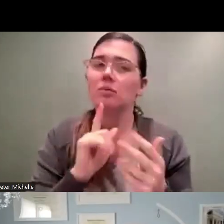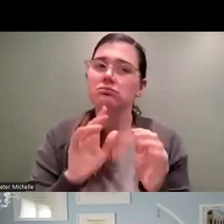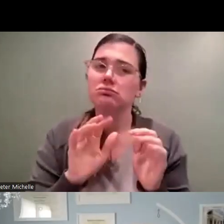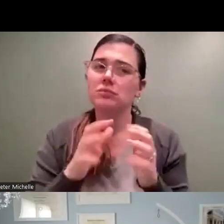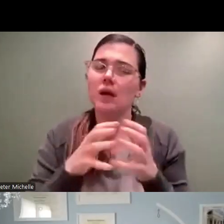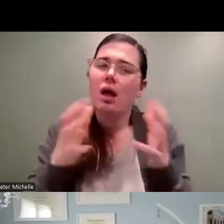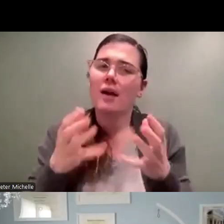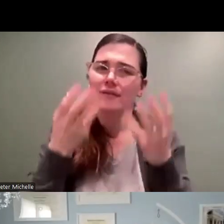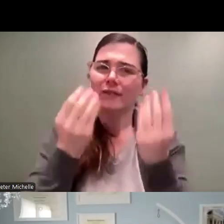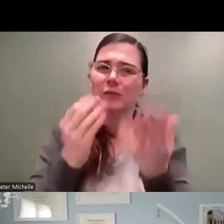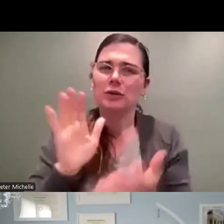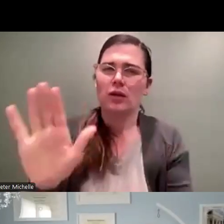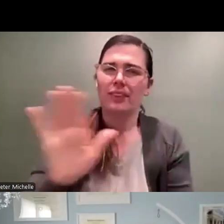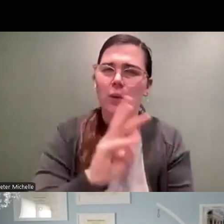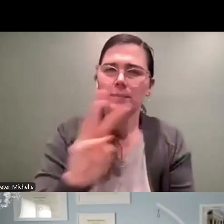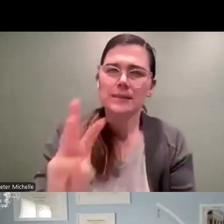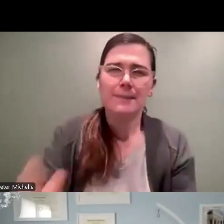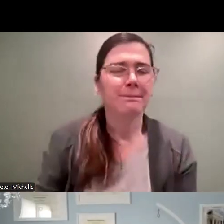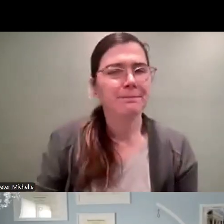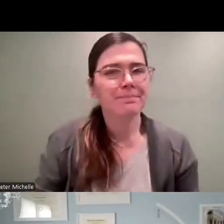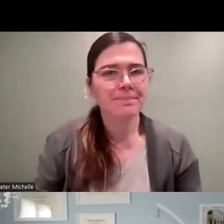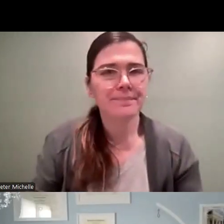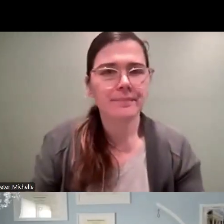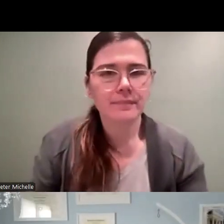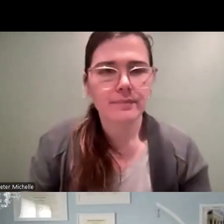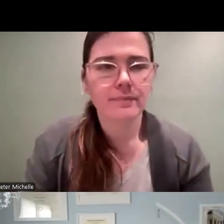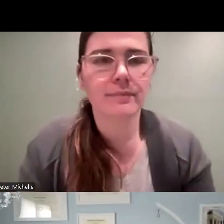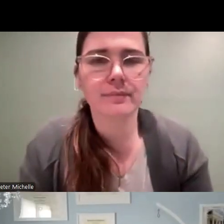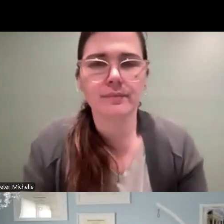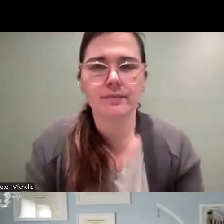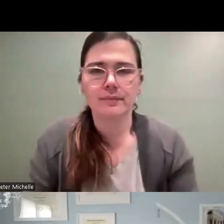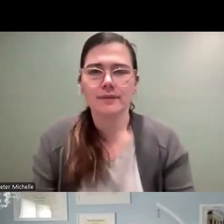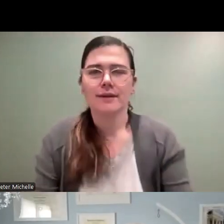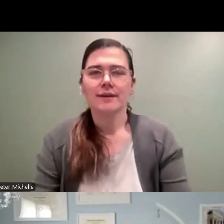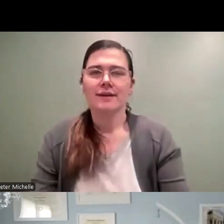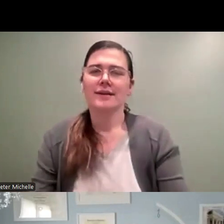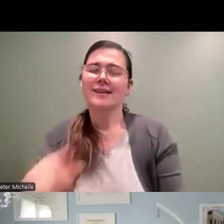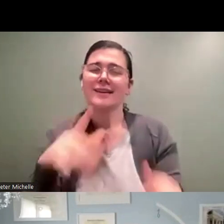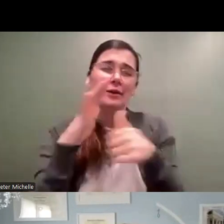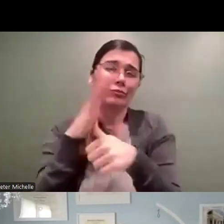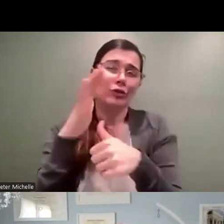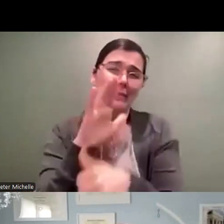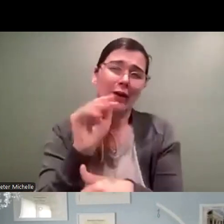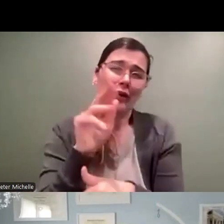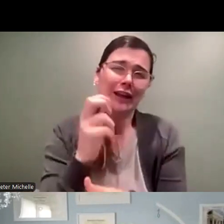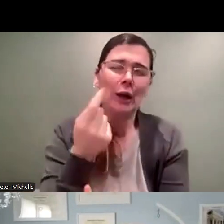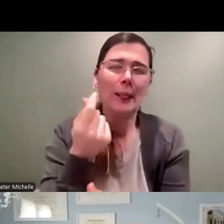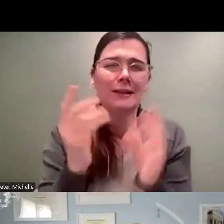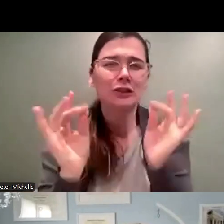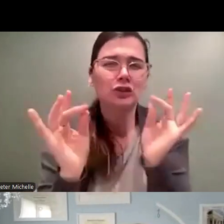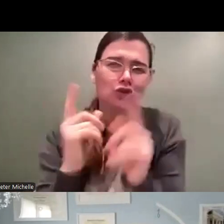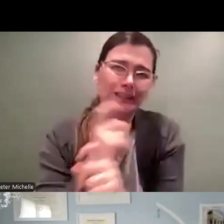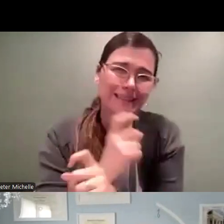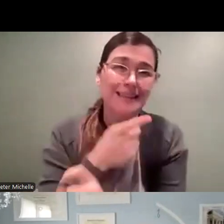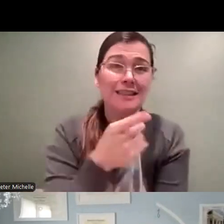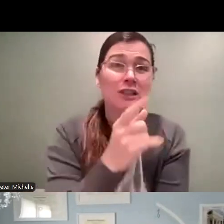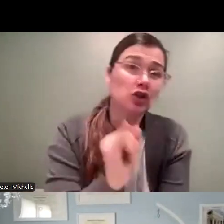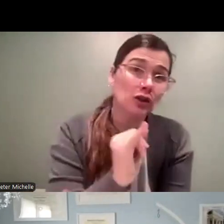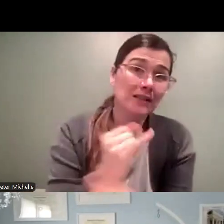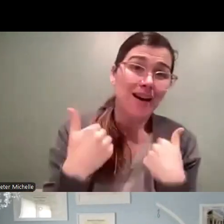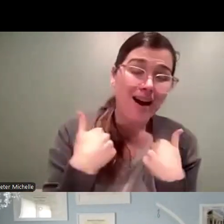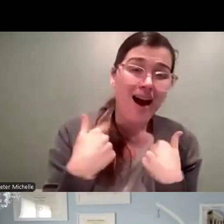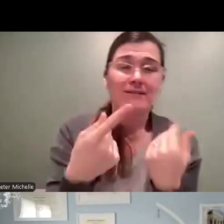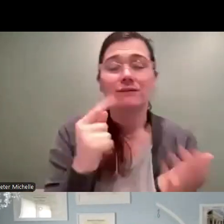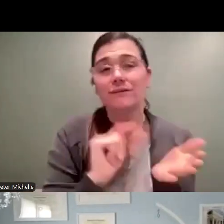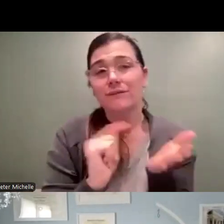on their website. Wonderful. Primary care is tricky. You can look, if you have insurance, you can look on the back of your